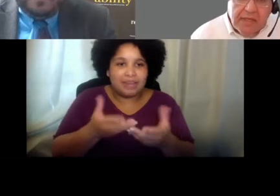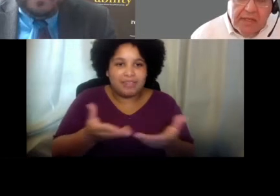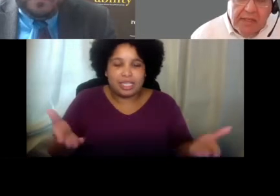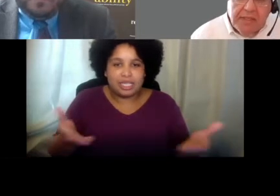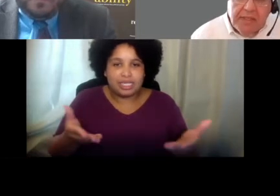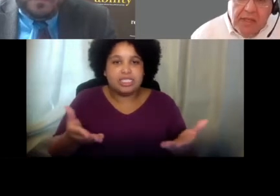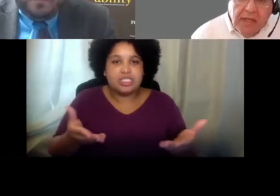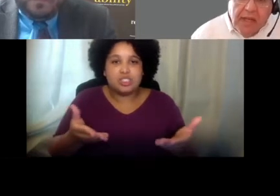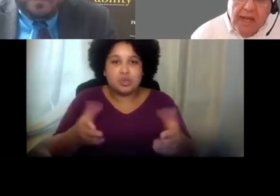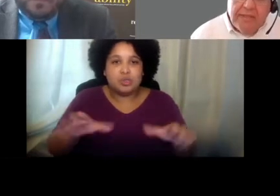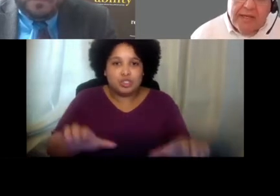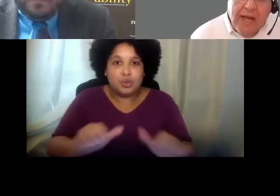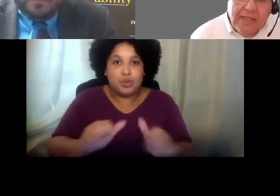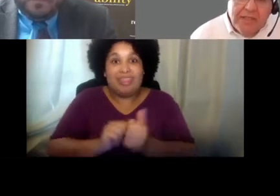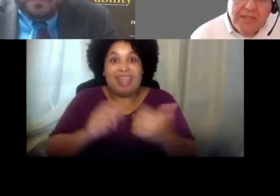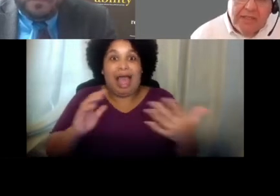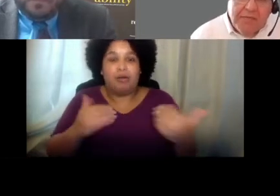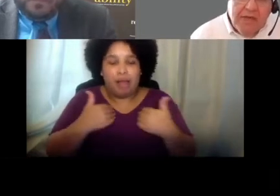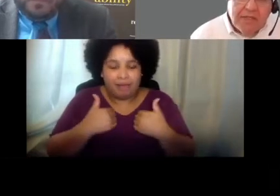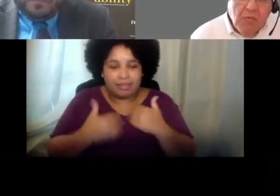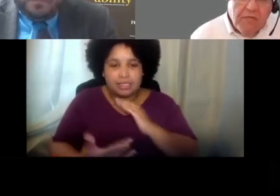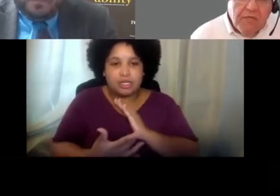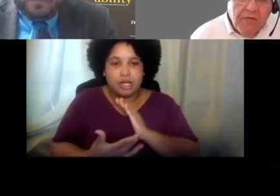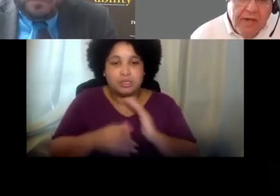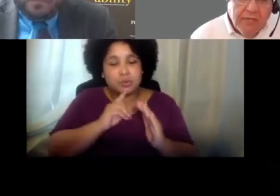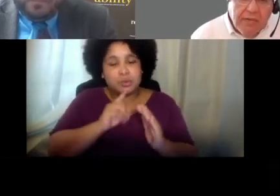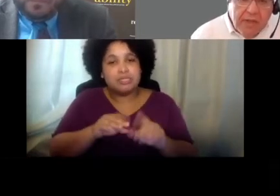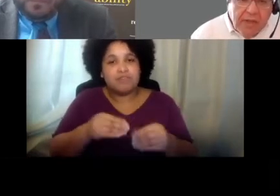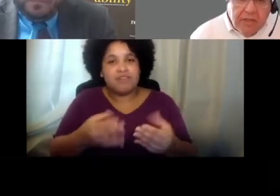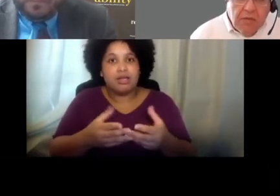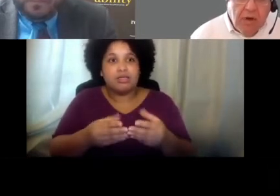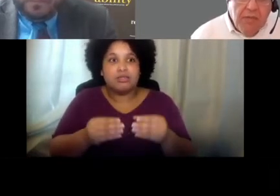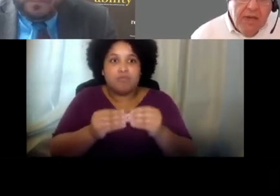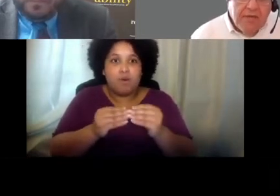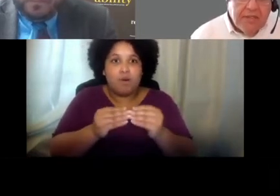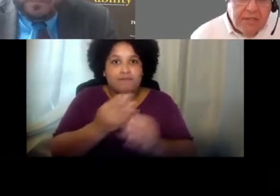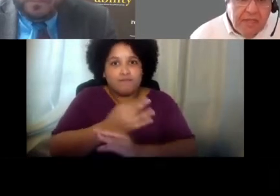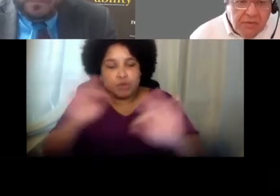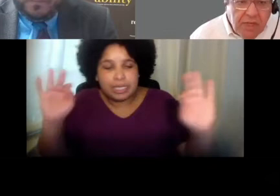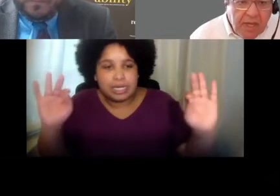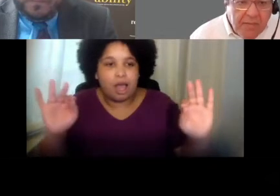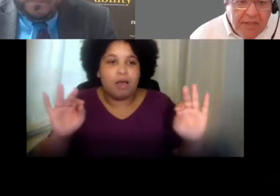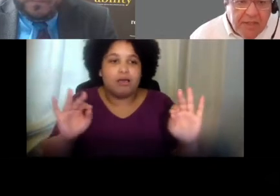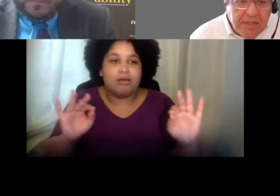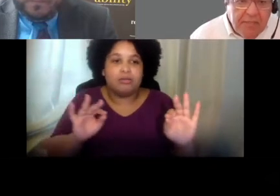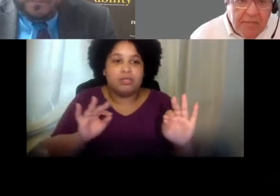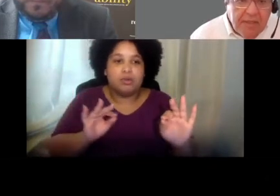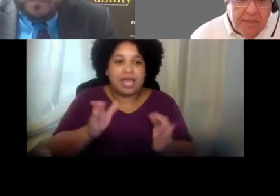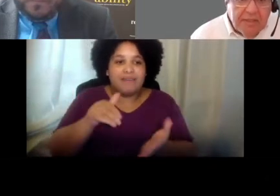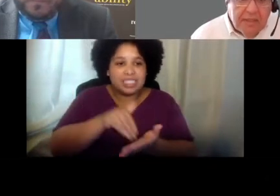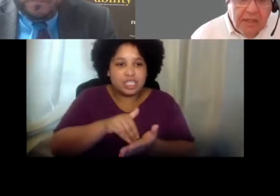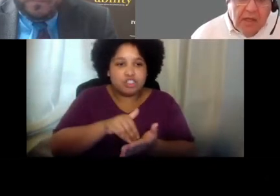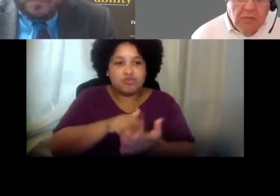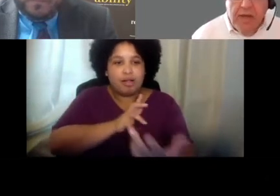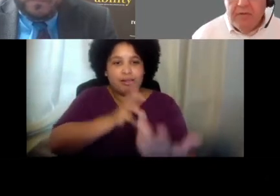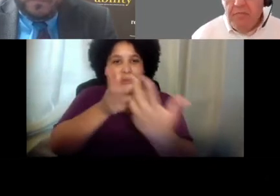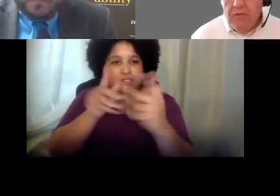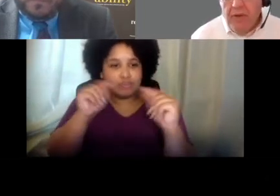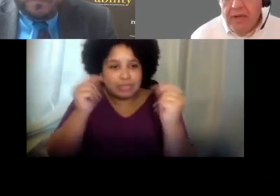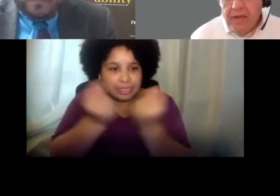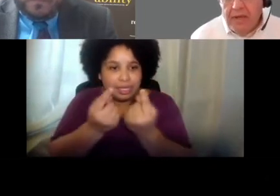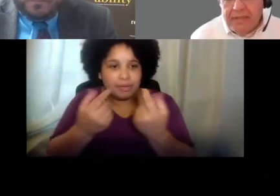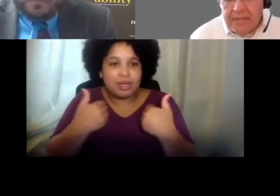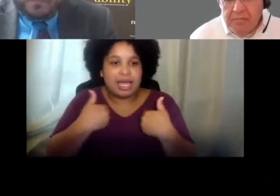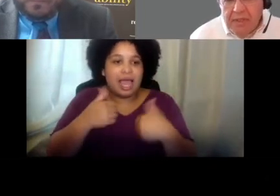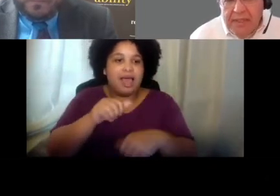accessible technology. And technology is giving us more freedom. So we have a central accommodations team that does it. We have an